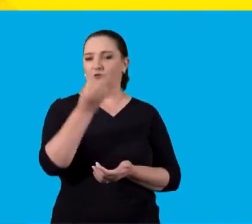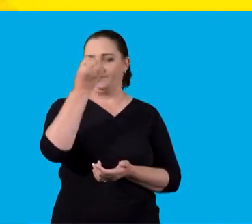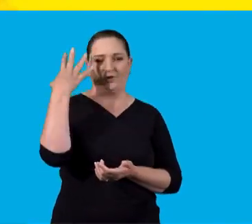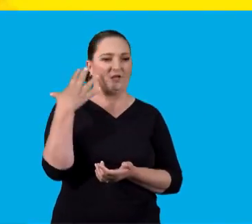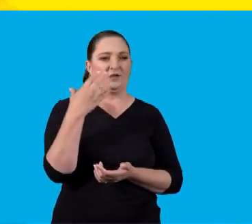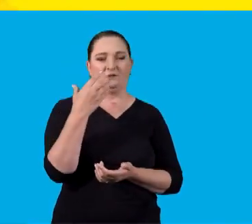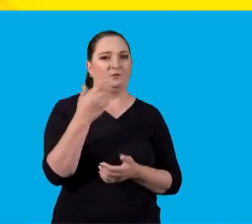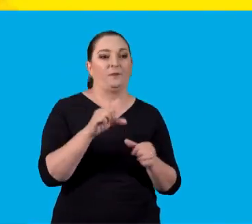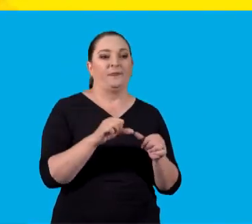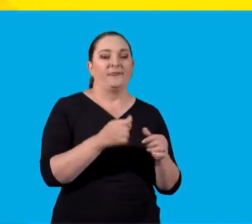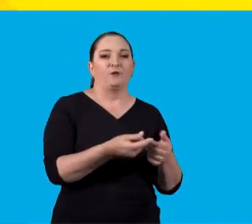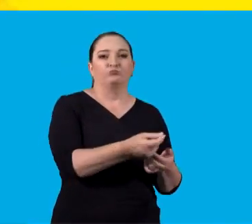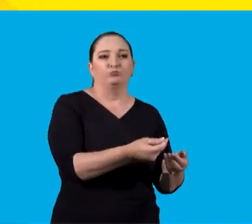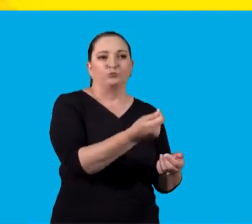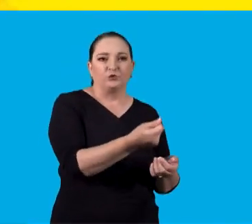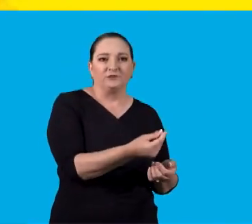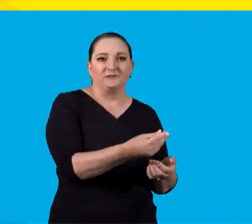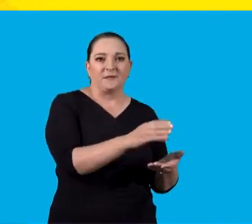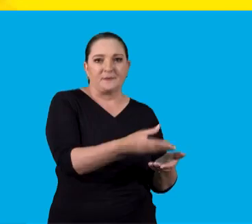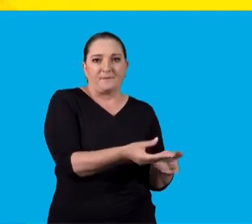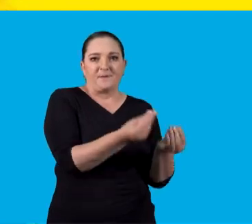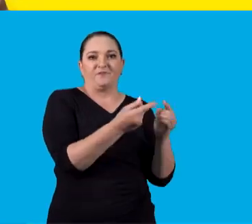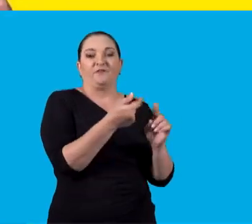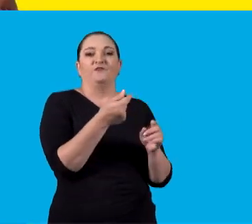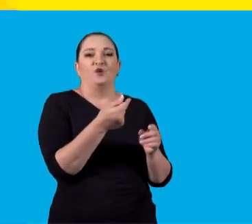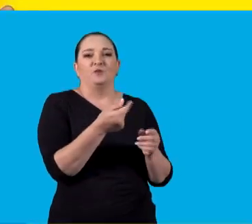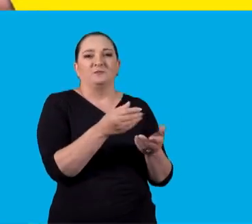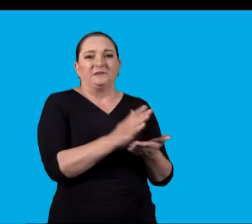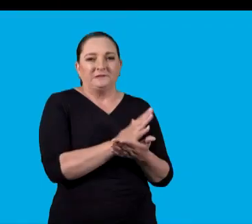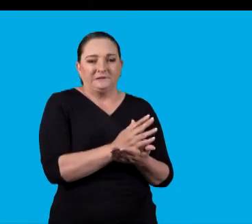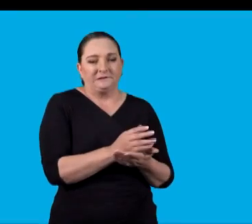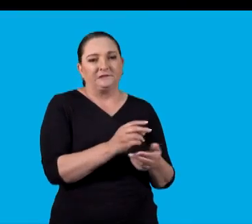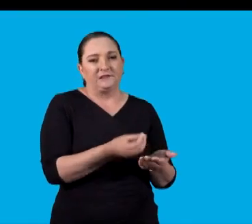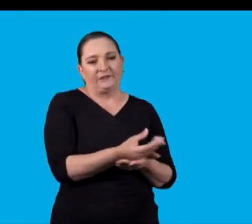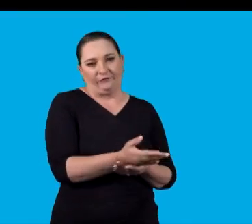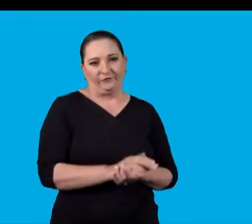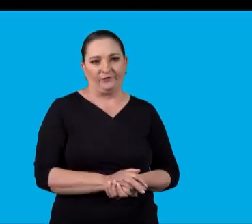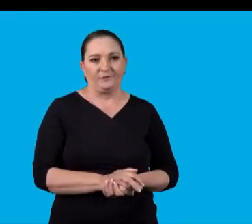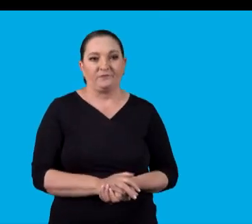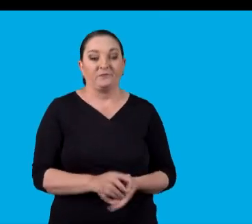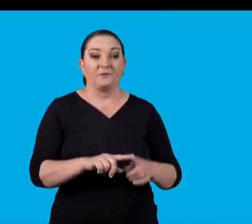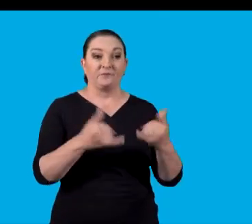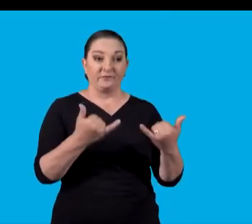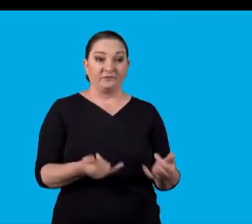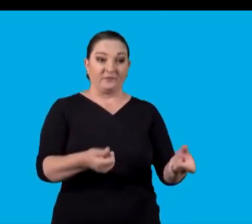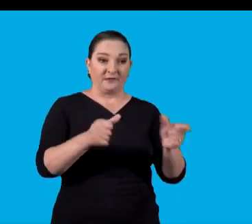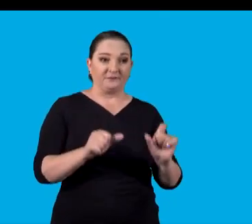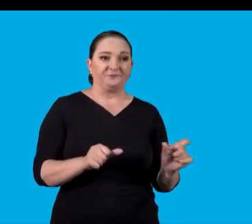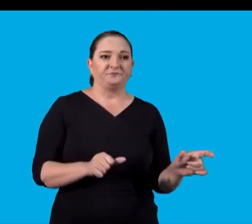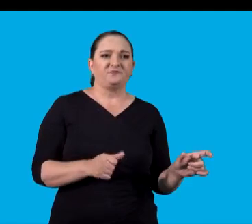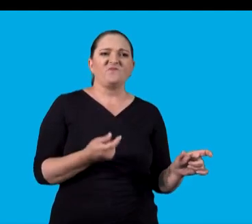from issue of shares. Okay, now, the funds that we use to repurchase shares, that one becomes easy